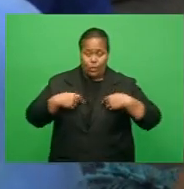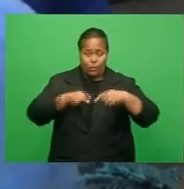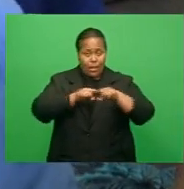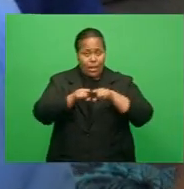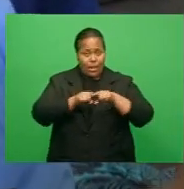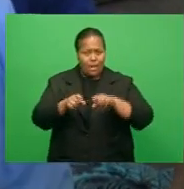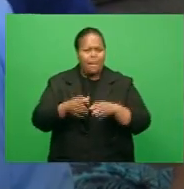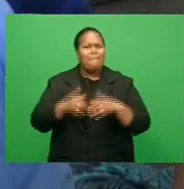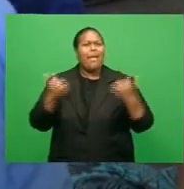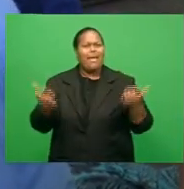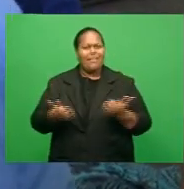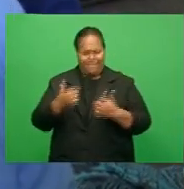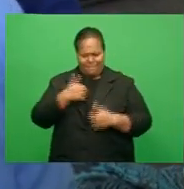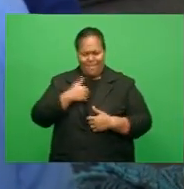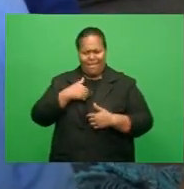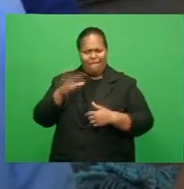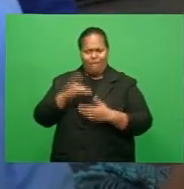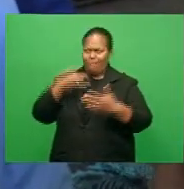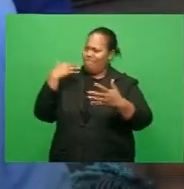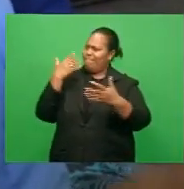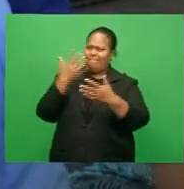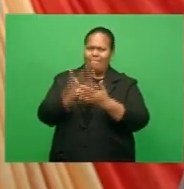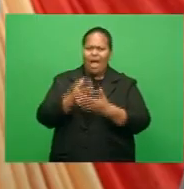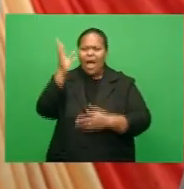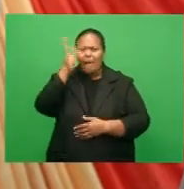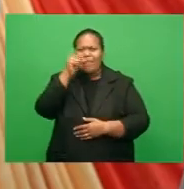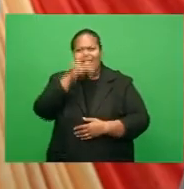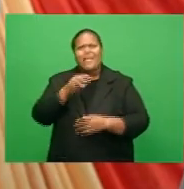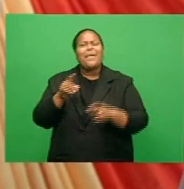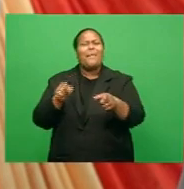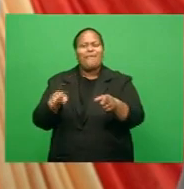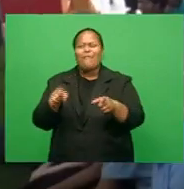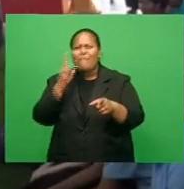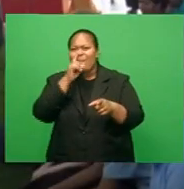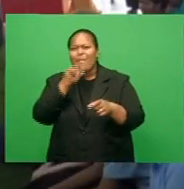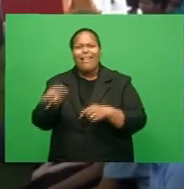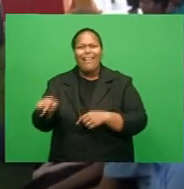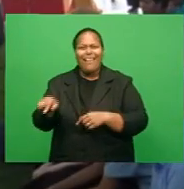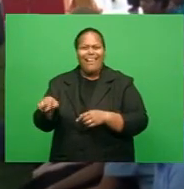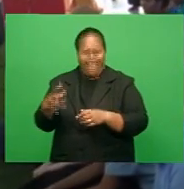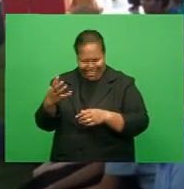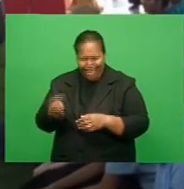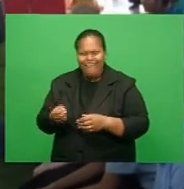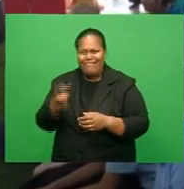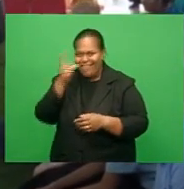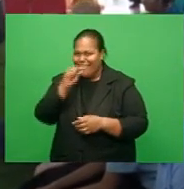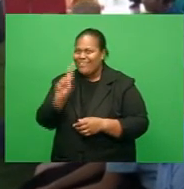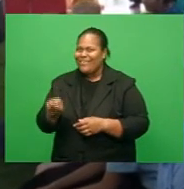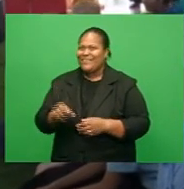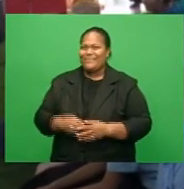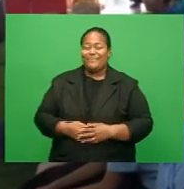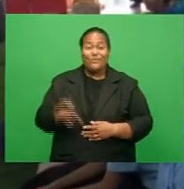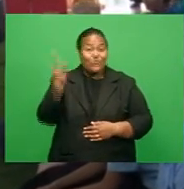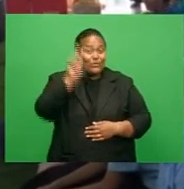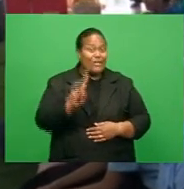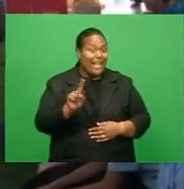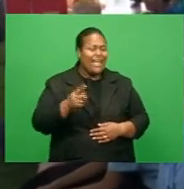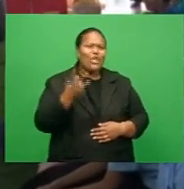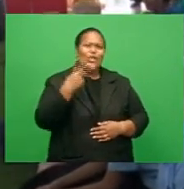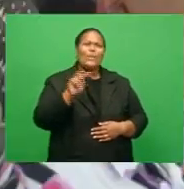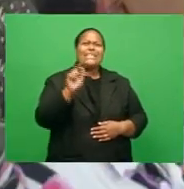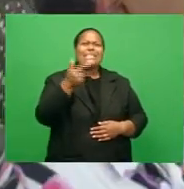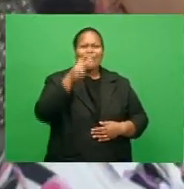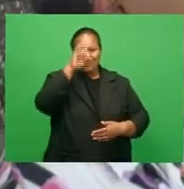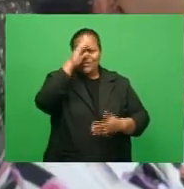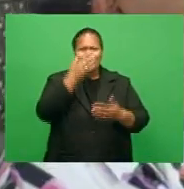my lifetime about the abilities of people who were once discounted. Today, 27 students who have attended the